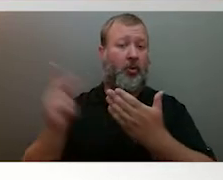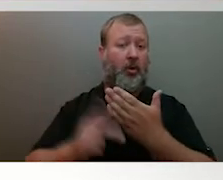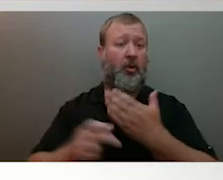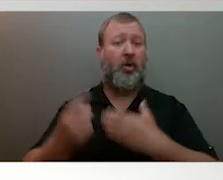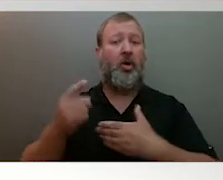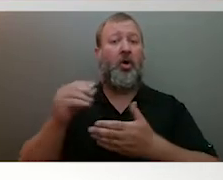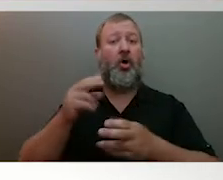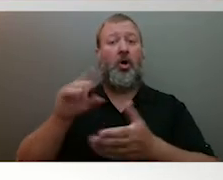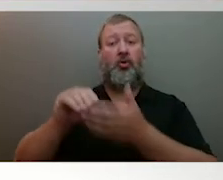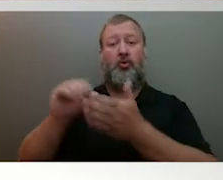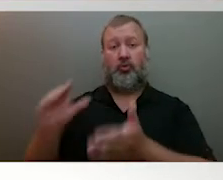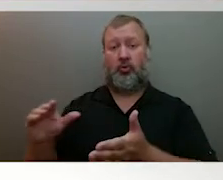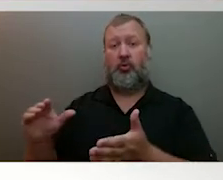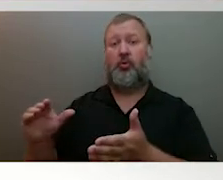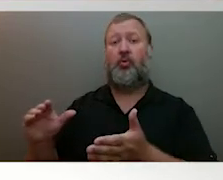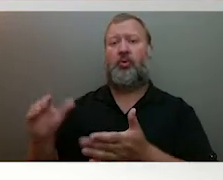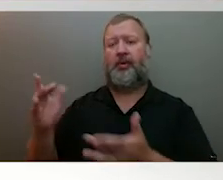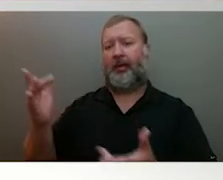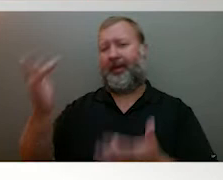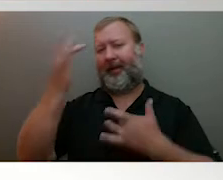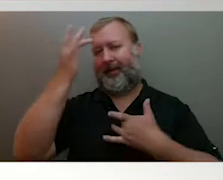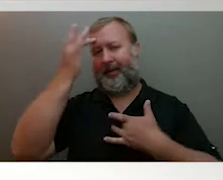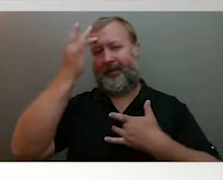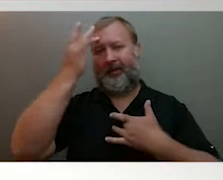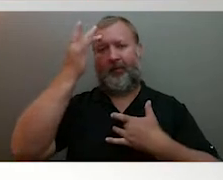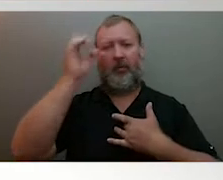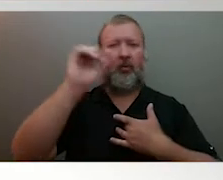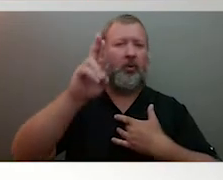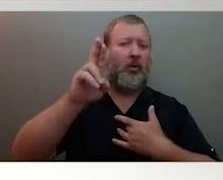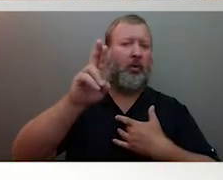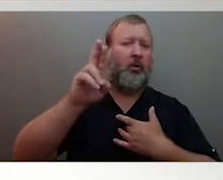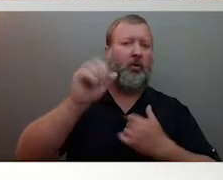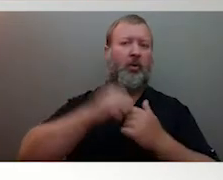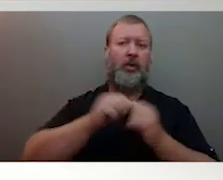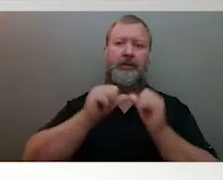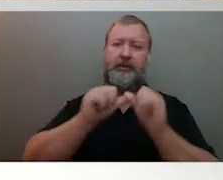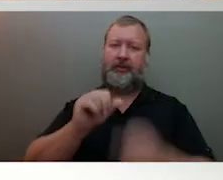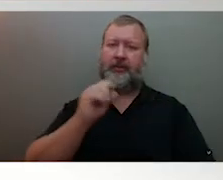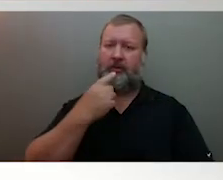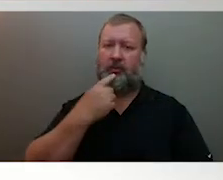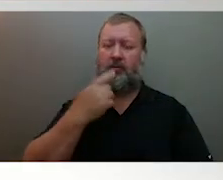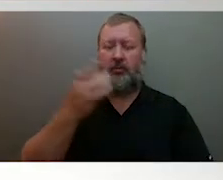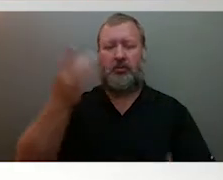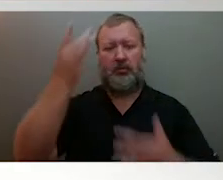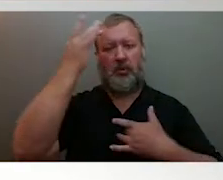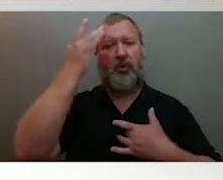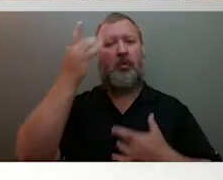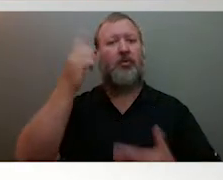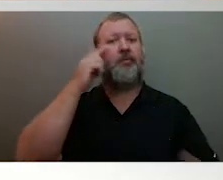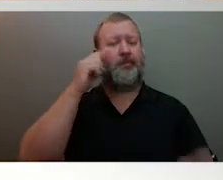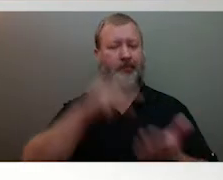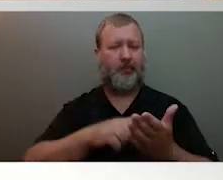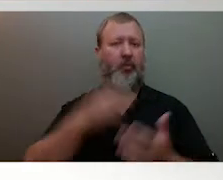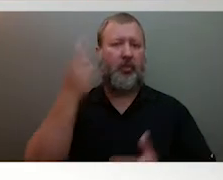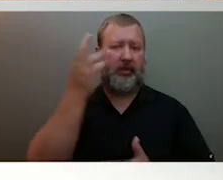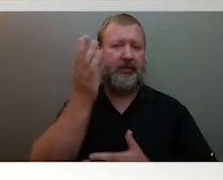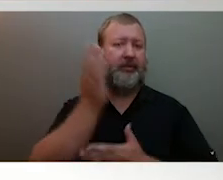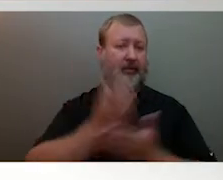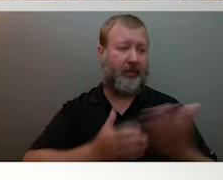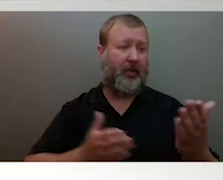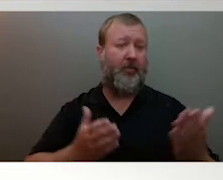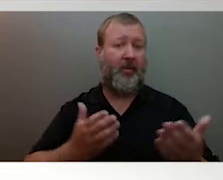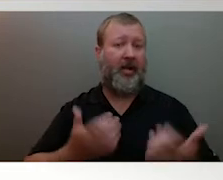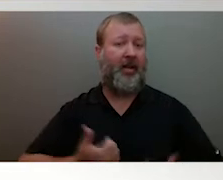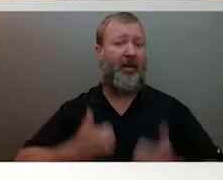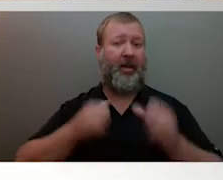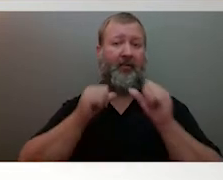student is ill or suffering from a chronic condition. We do realize that there are conditions that are